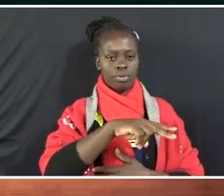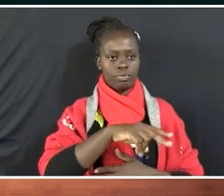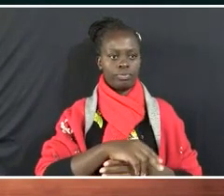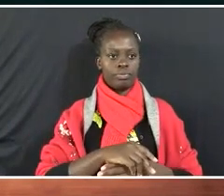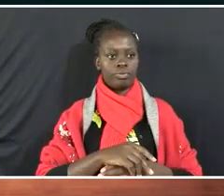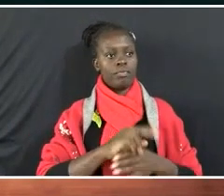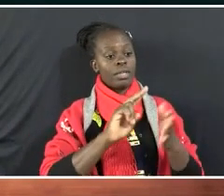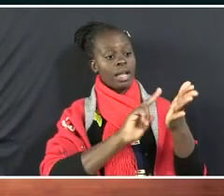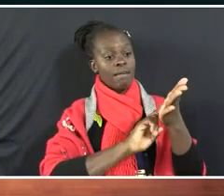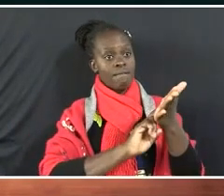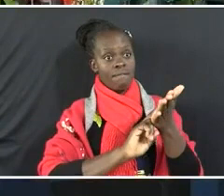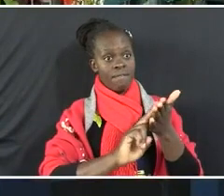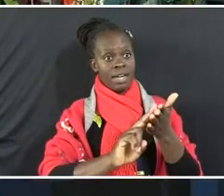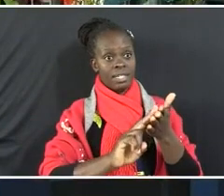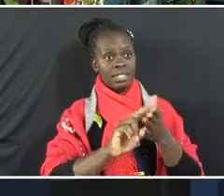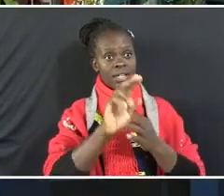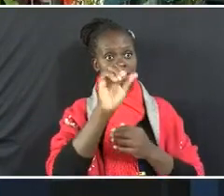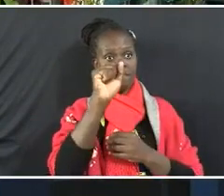is serious.